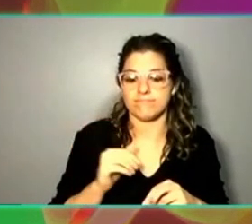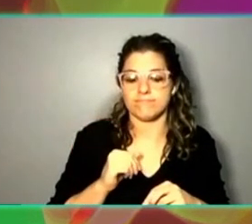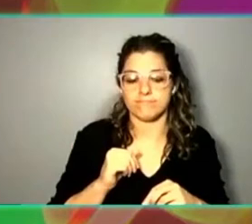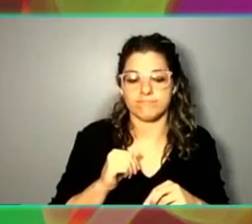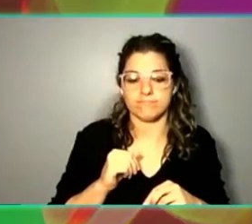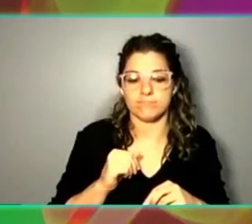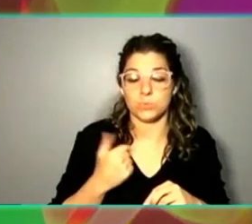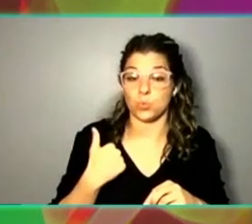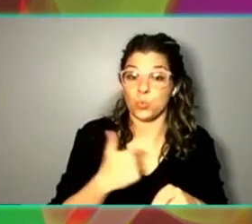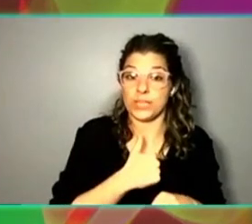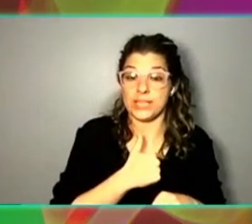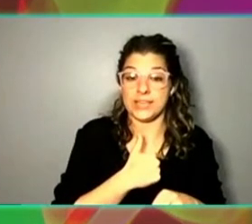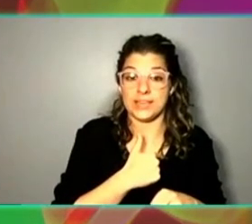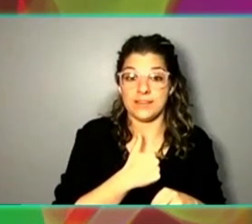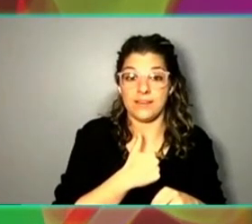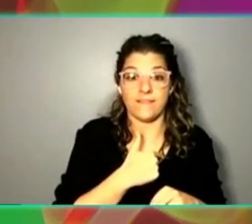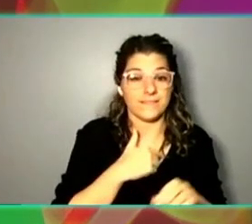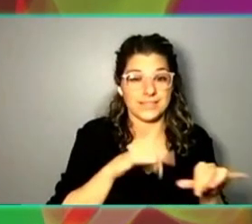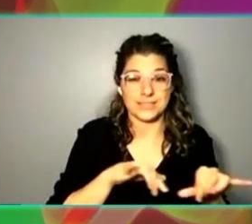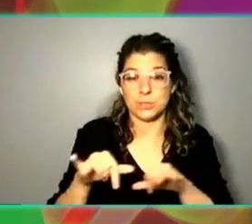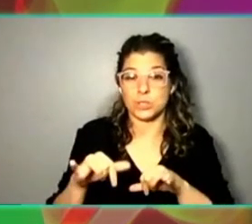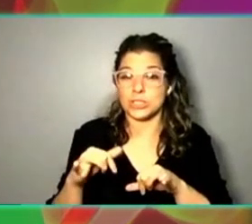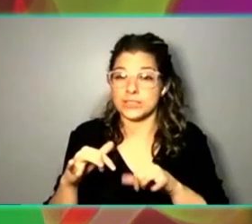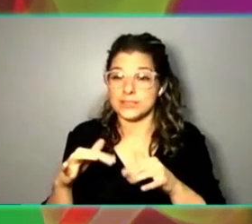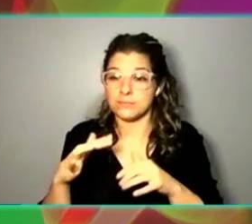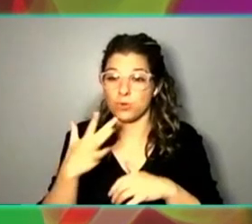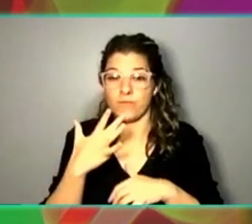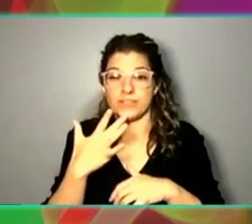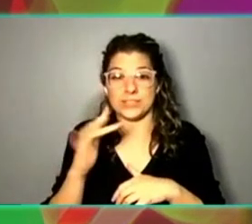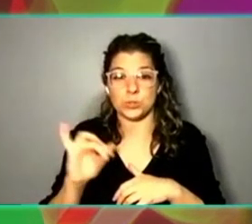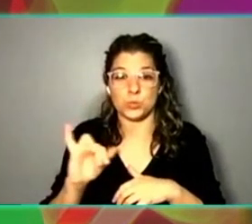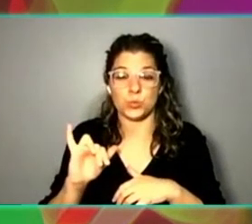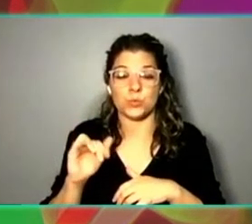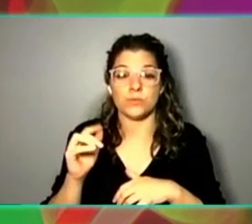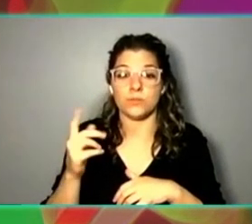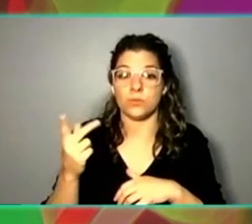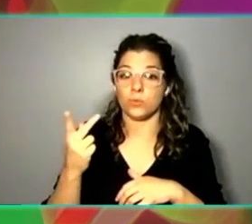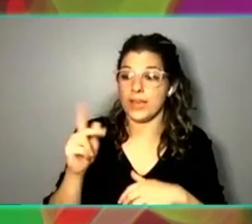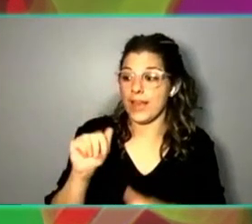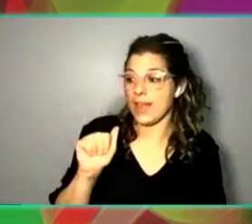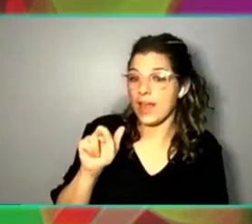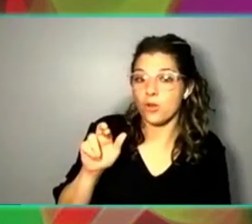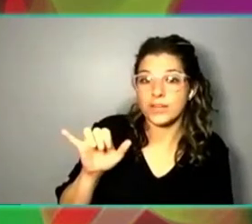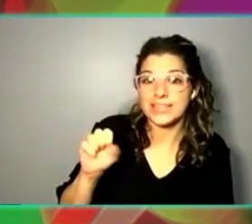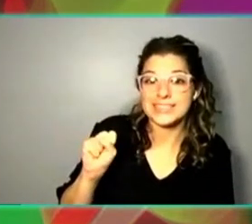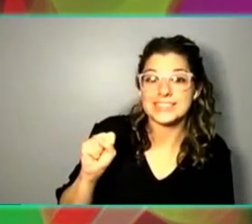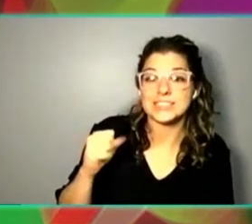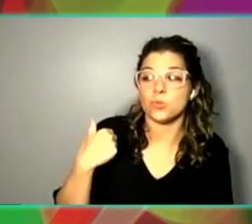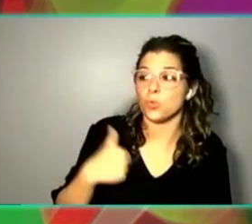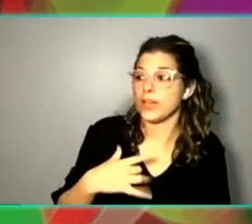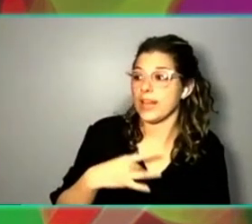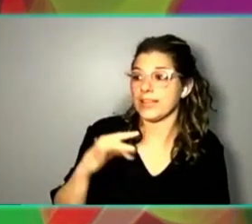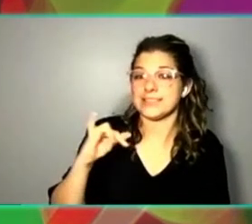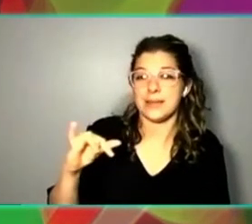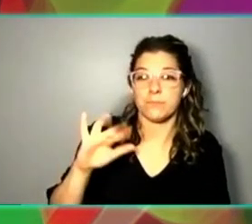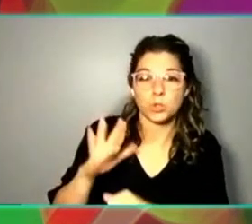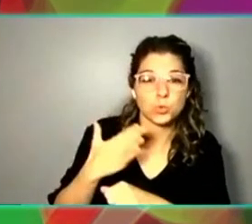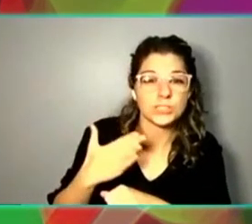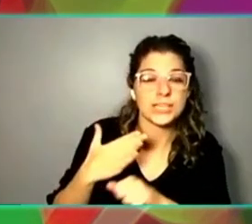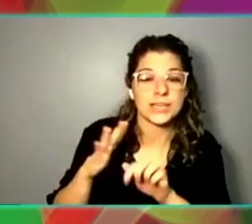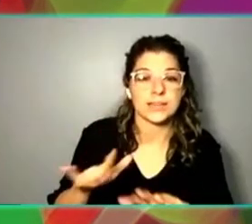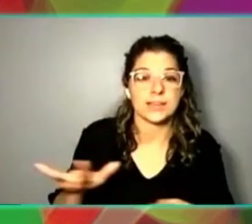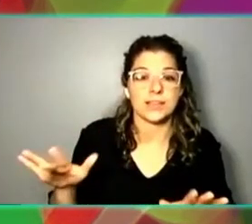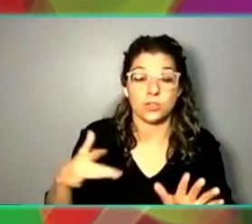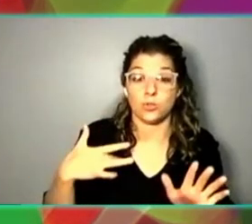We have very similar tastes. We're Aries, we like the same kind of music and all that kind of stuff. So usually like whatever